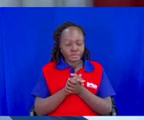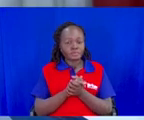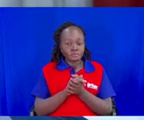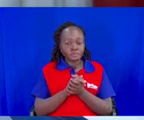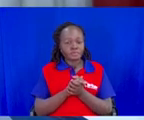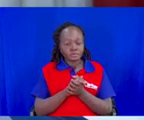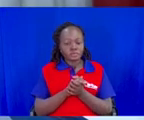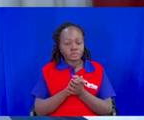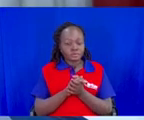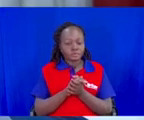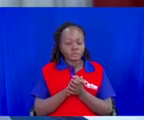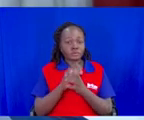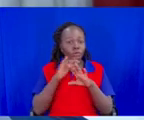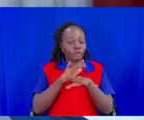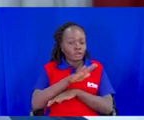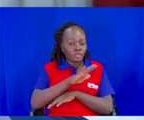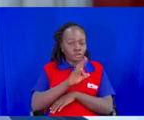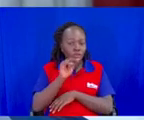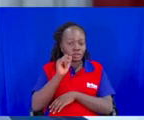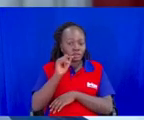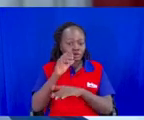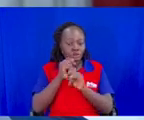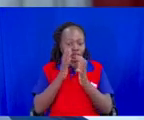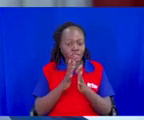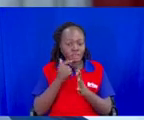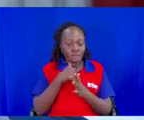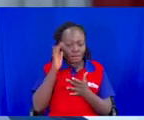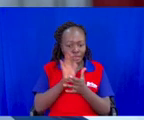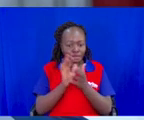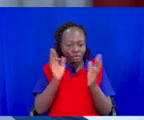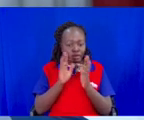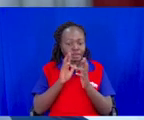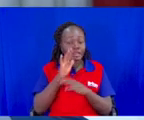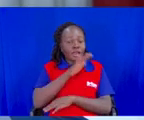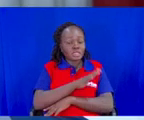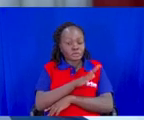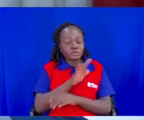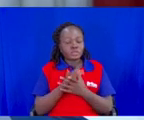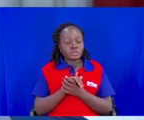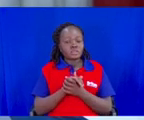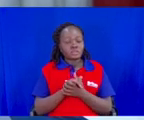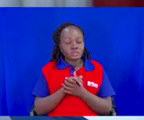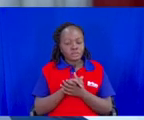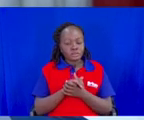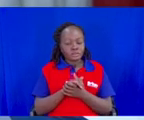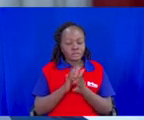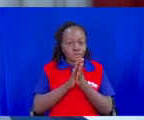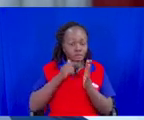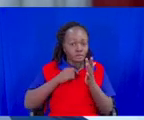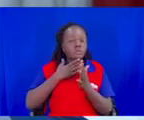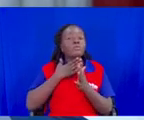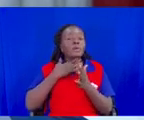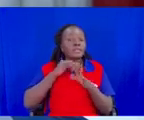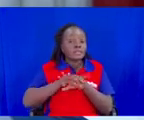Good afternoon, unit holders. I believe it's already afternoon. And I'd like to take you through